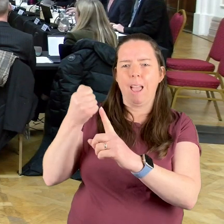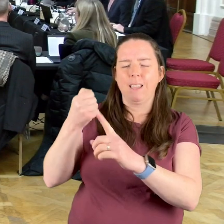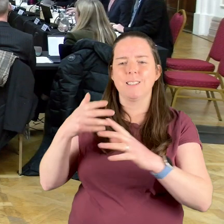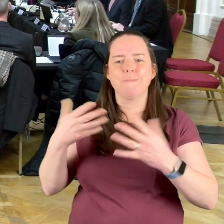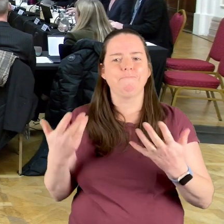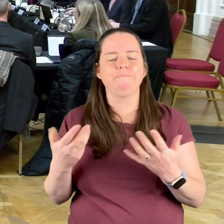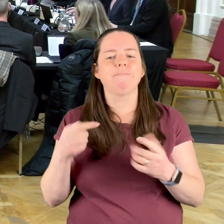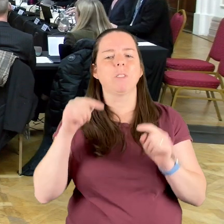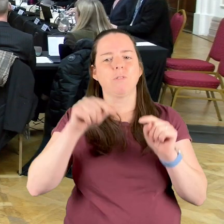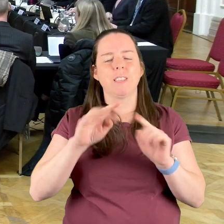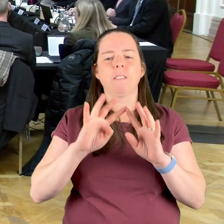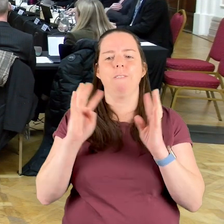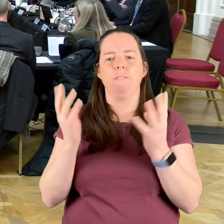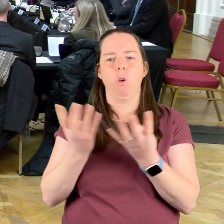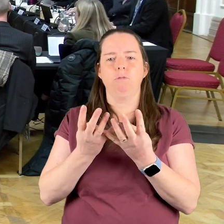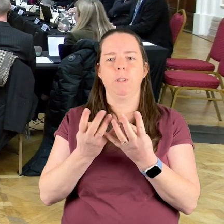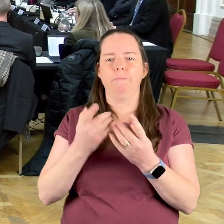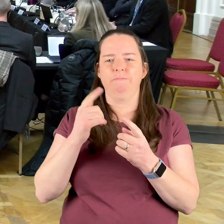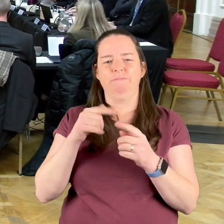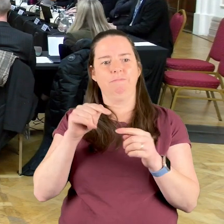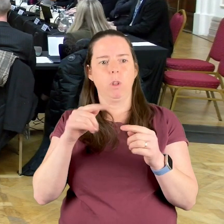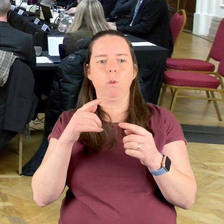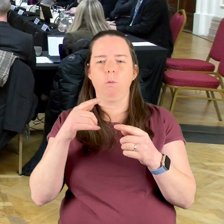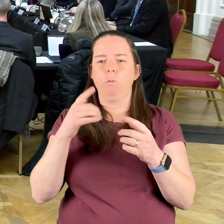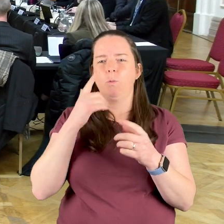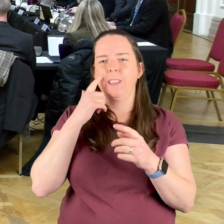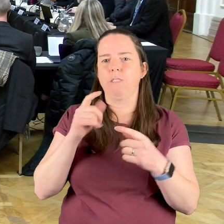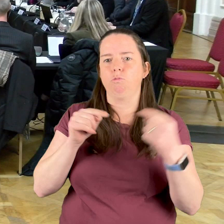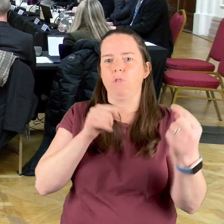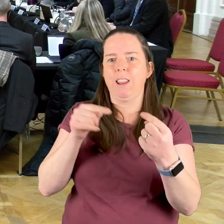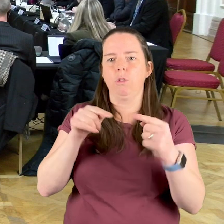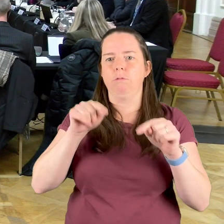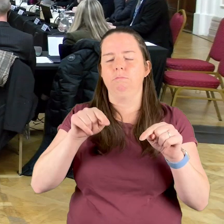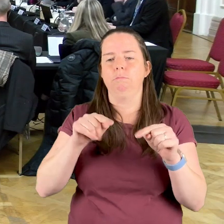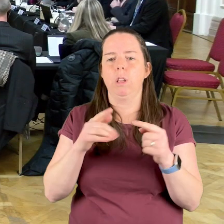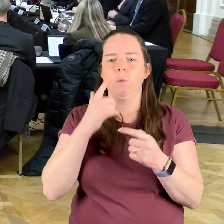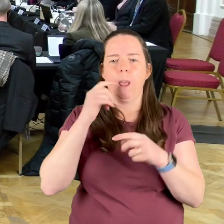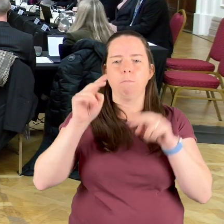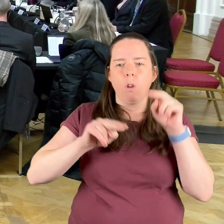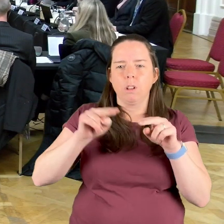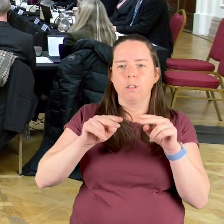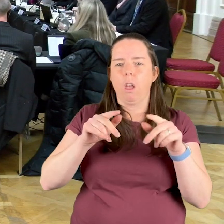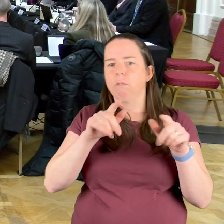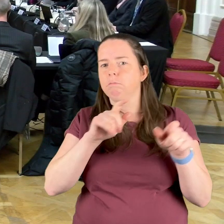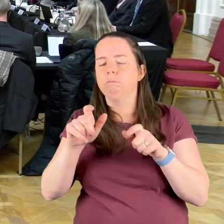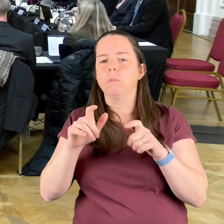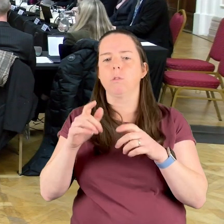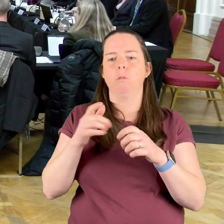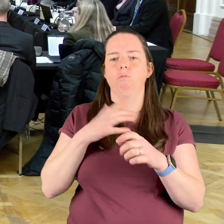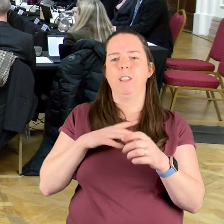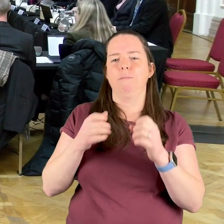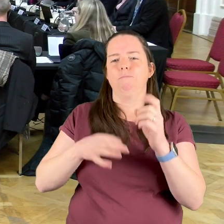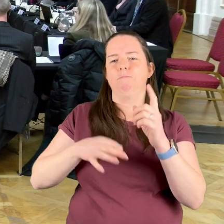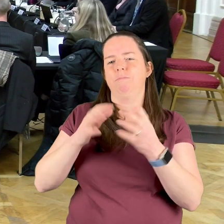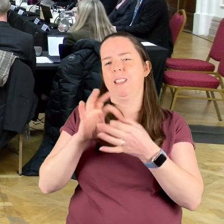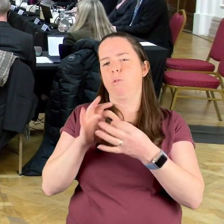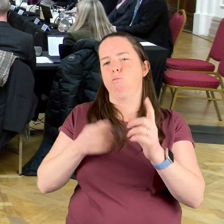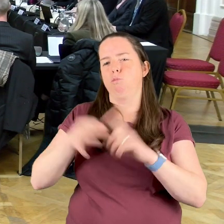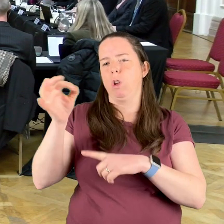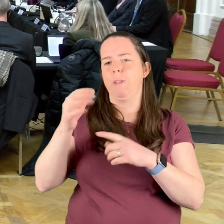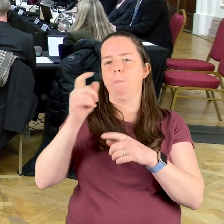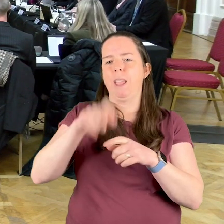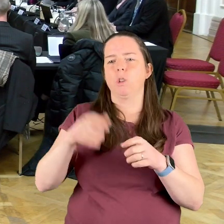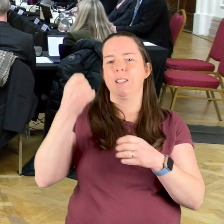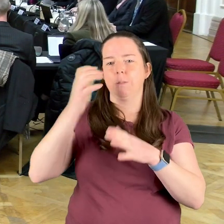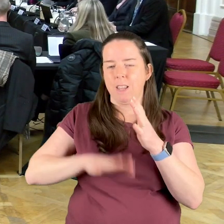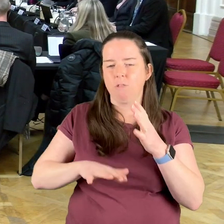is a forum where those kind of things will be challenged, and we'll be able to monitor and have an oversight across the system. So it's mainly really